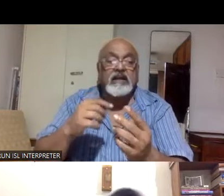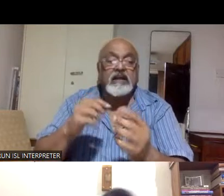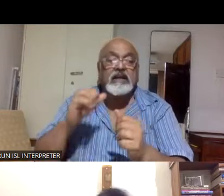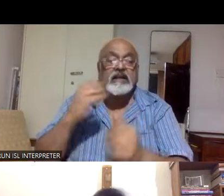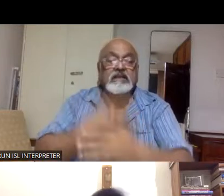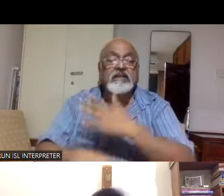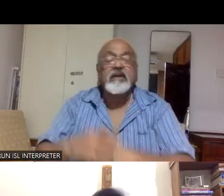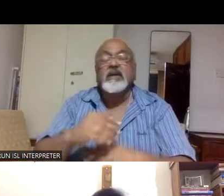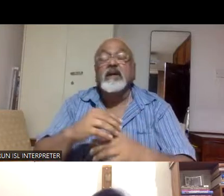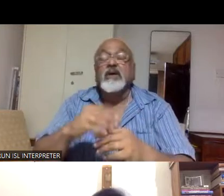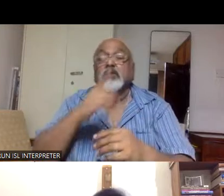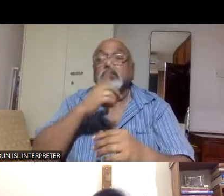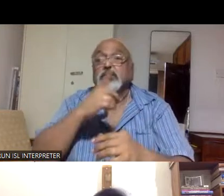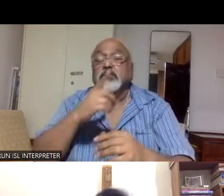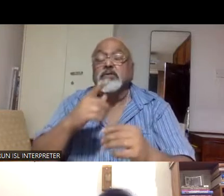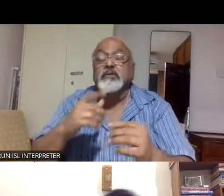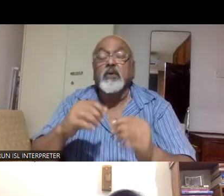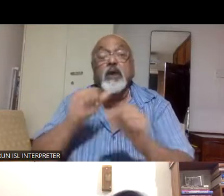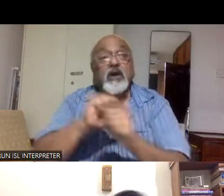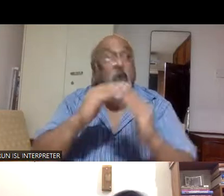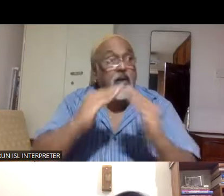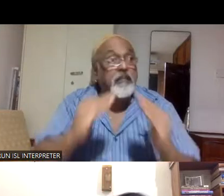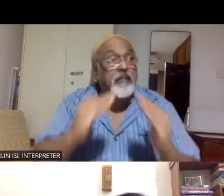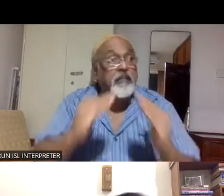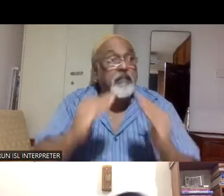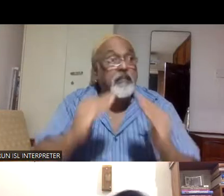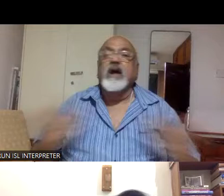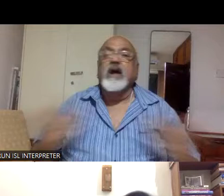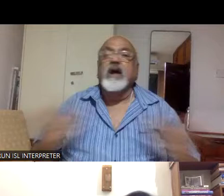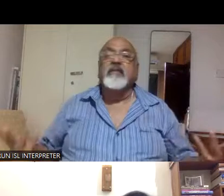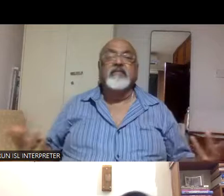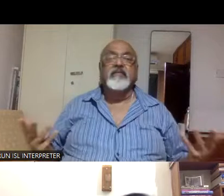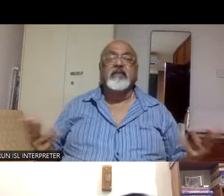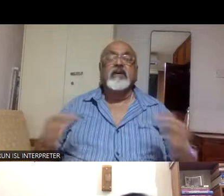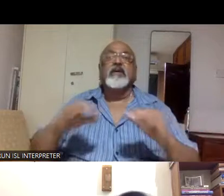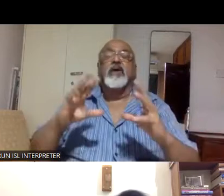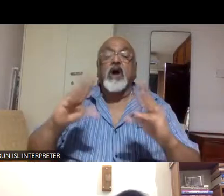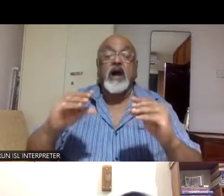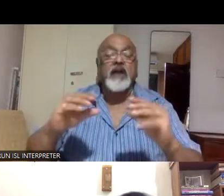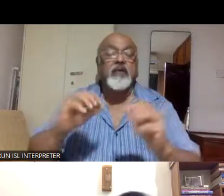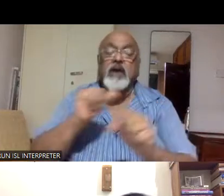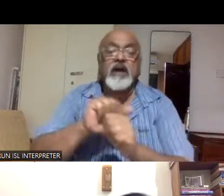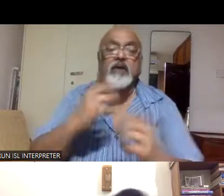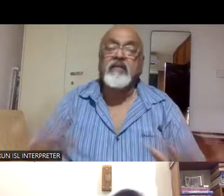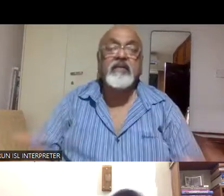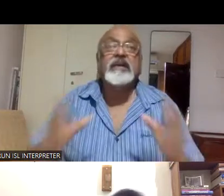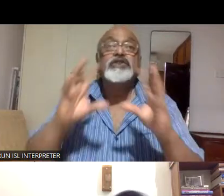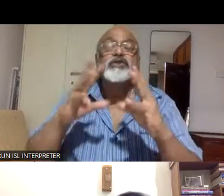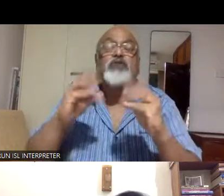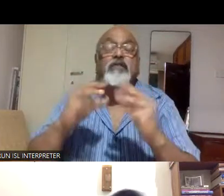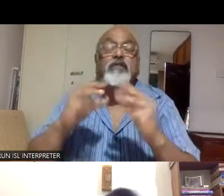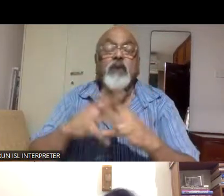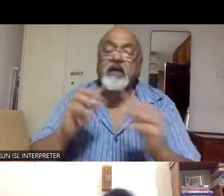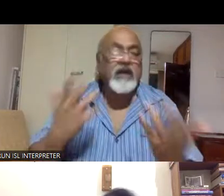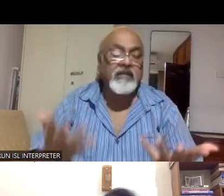they were being offered to work from home, they neither had the hardware nor the software with which they could go back